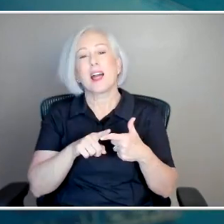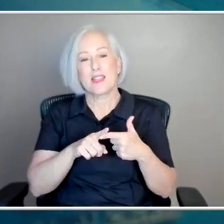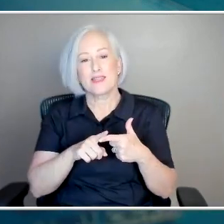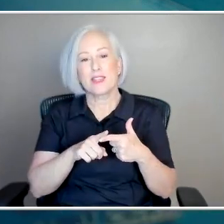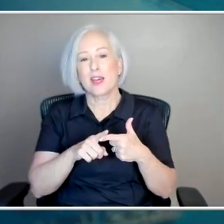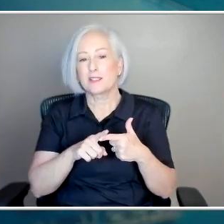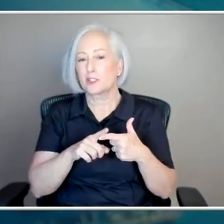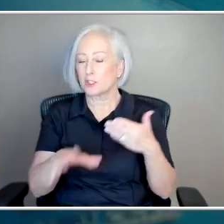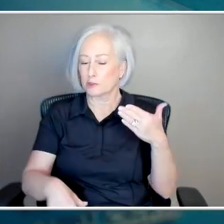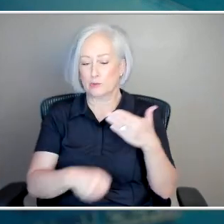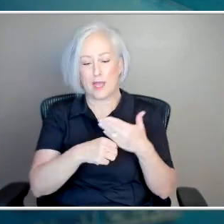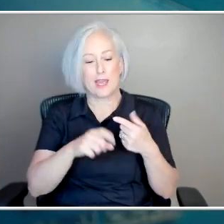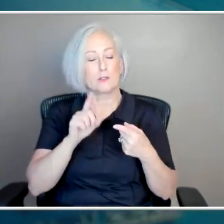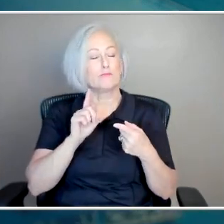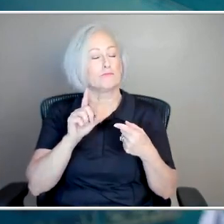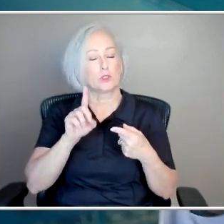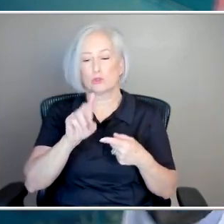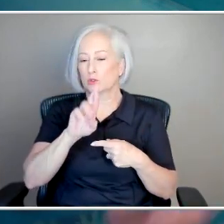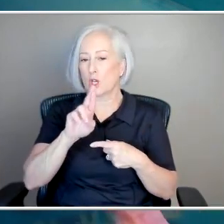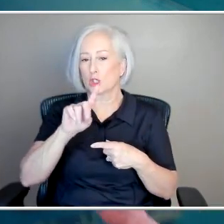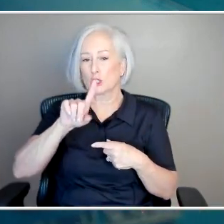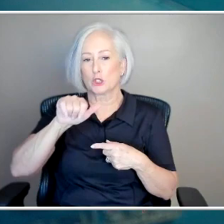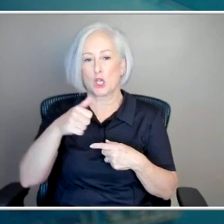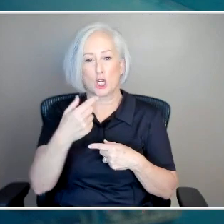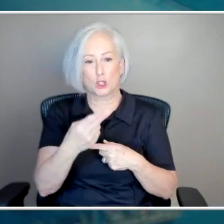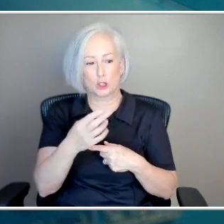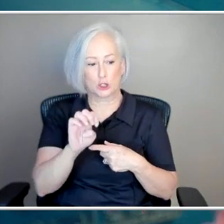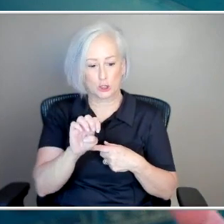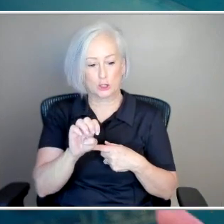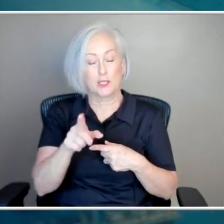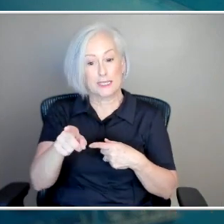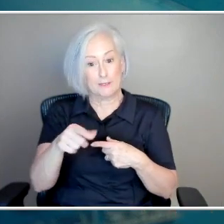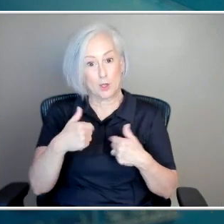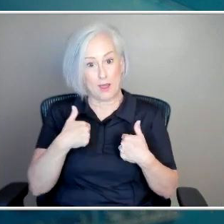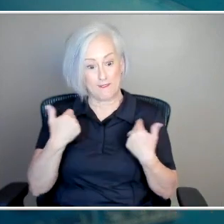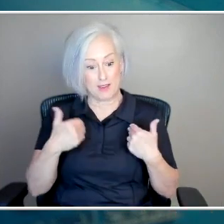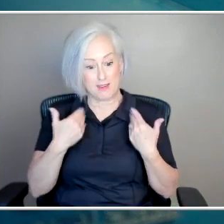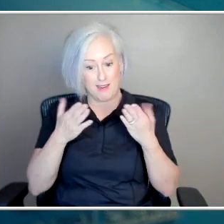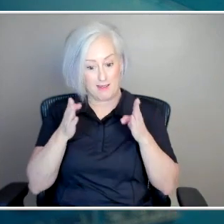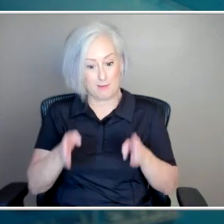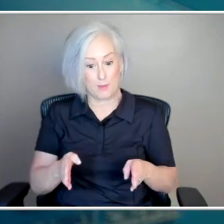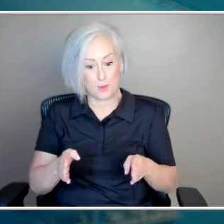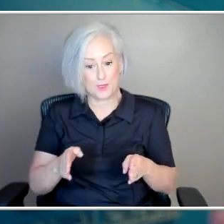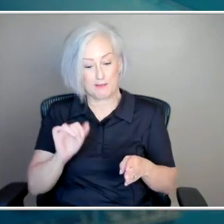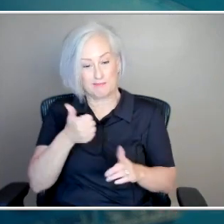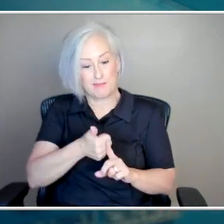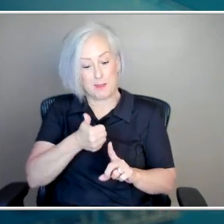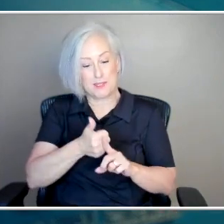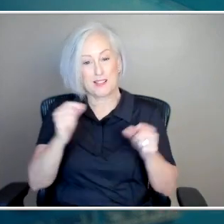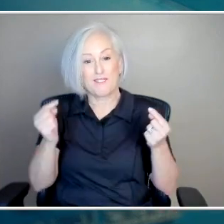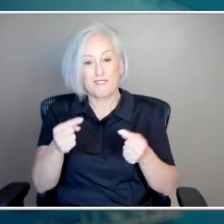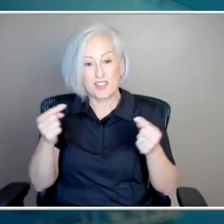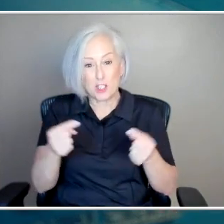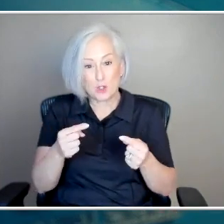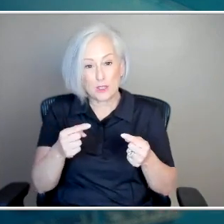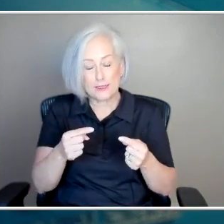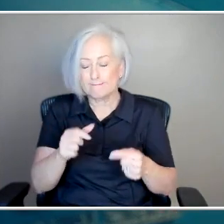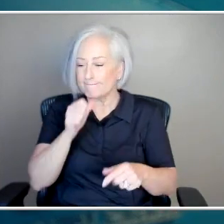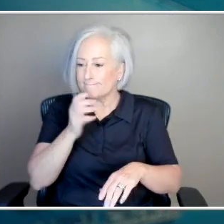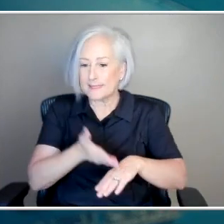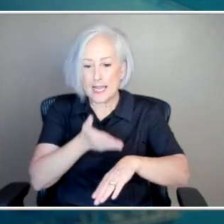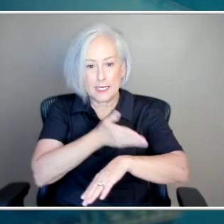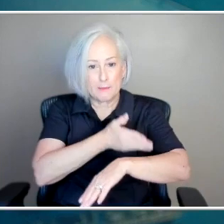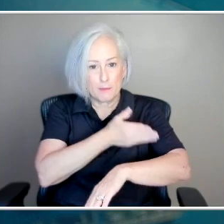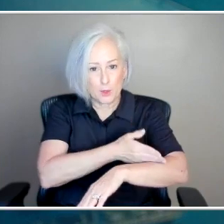Dr. Dar said, I think, if you have a young person who's injured and they're not getting better, that is definitely the